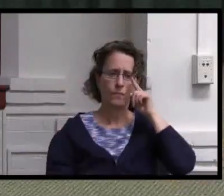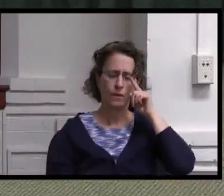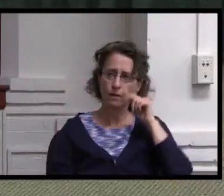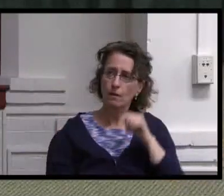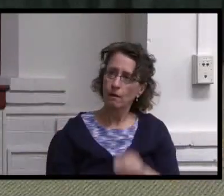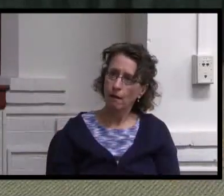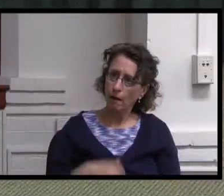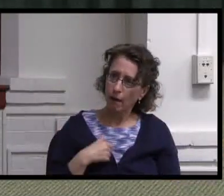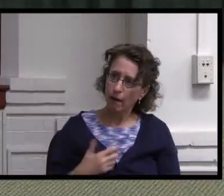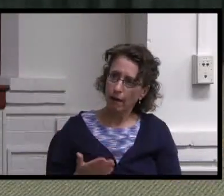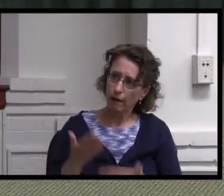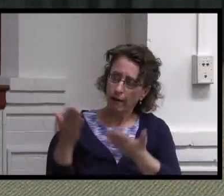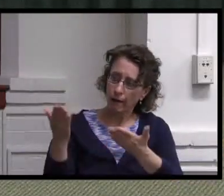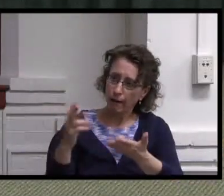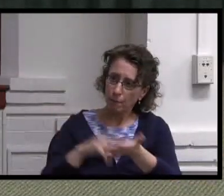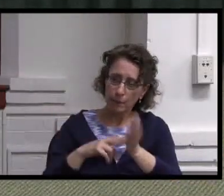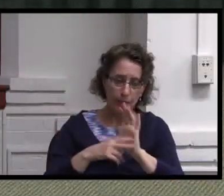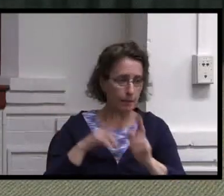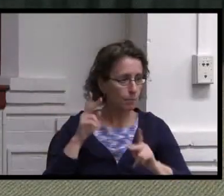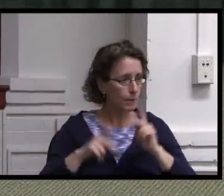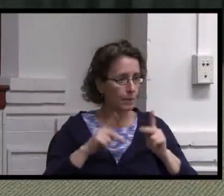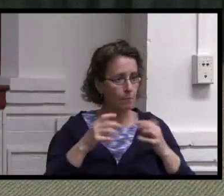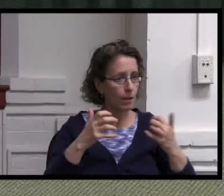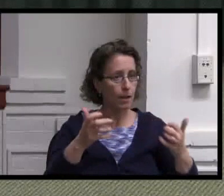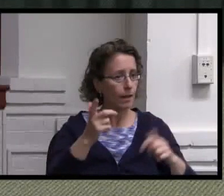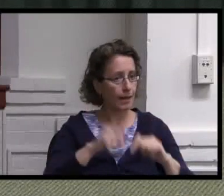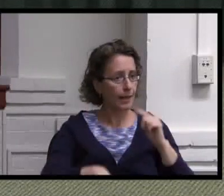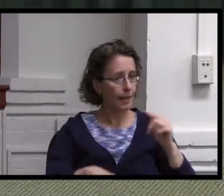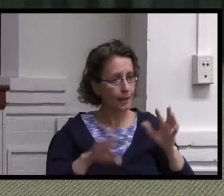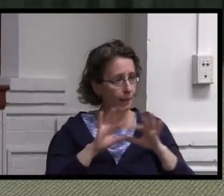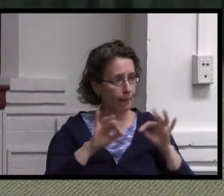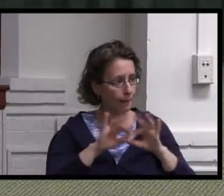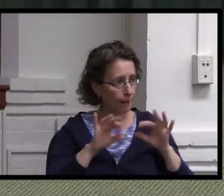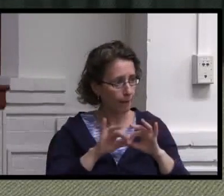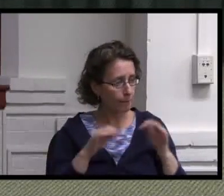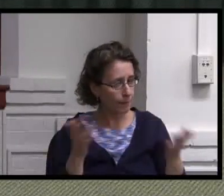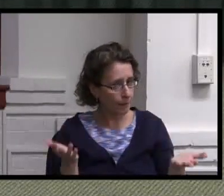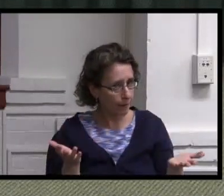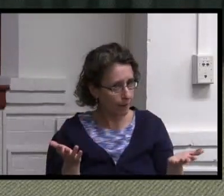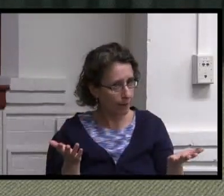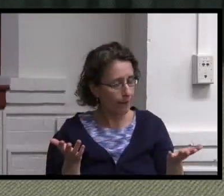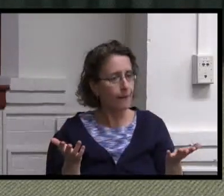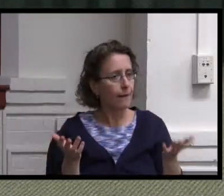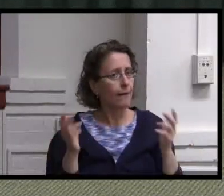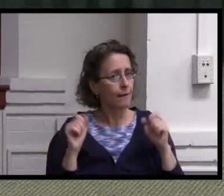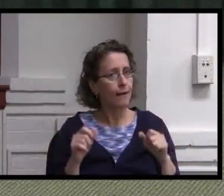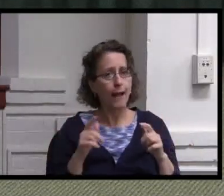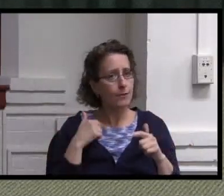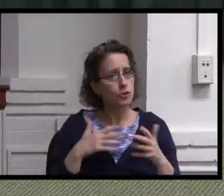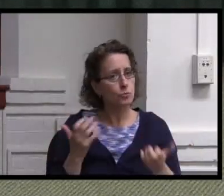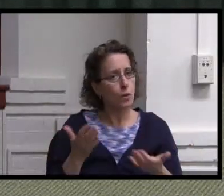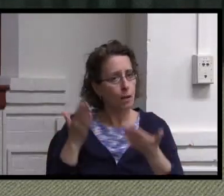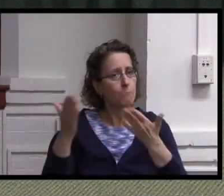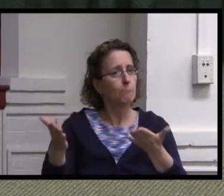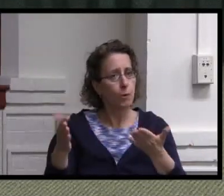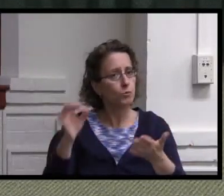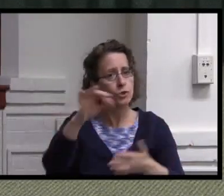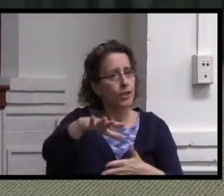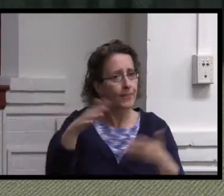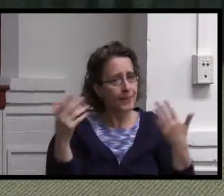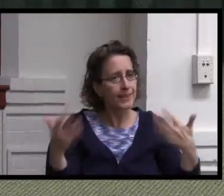because I make a motion doesn't mean that people from the audience cannot participate afterwards. That's true. It's just getting the motion on the